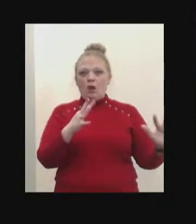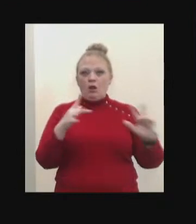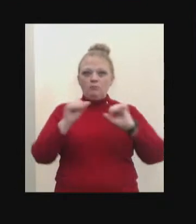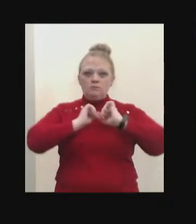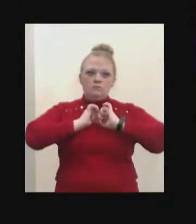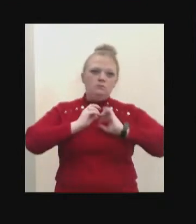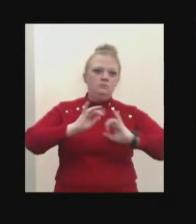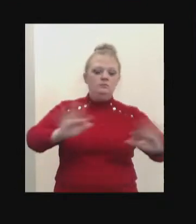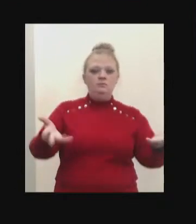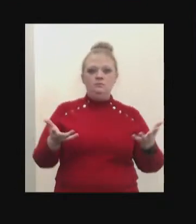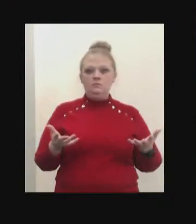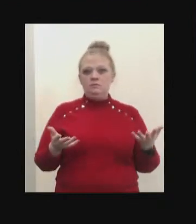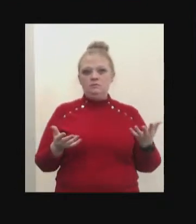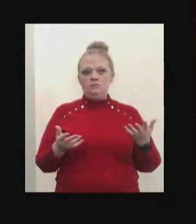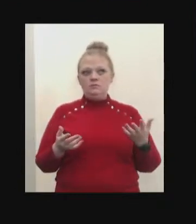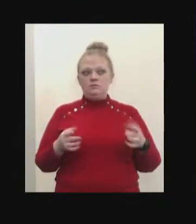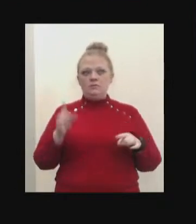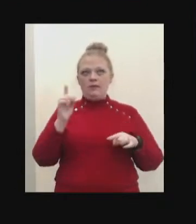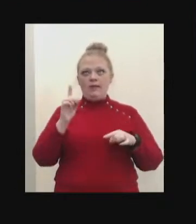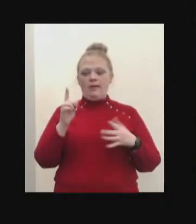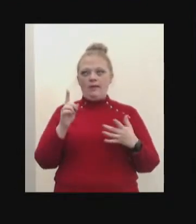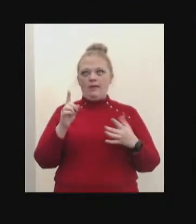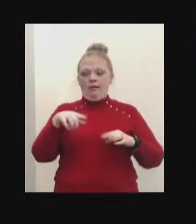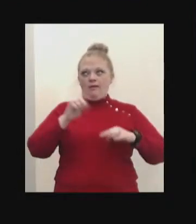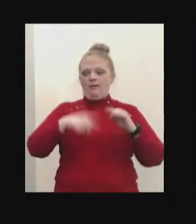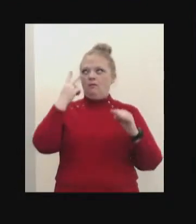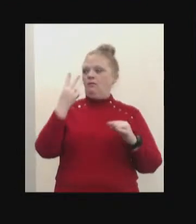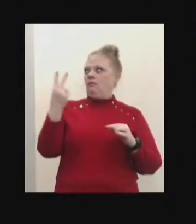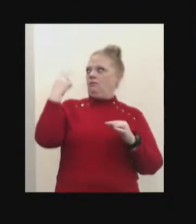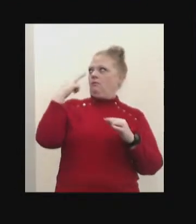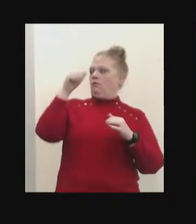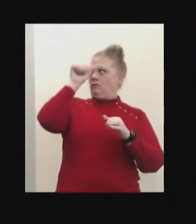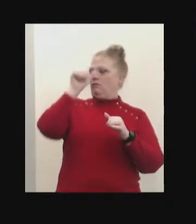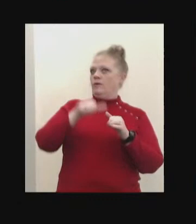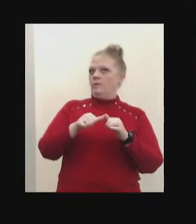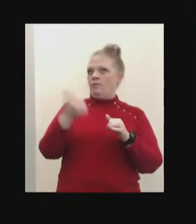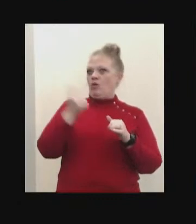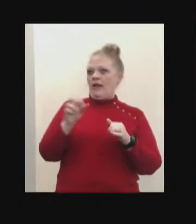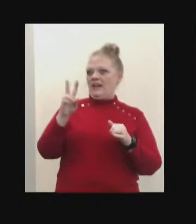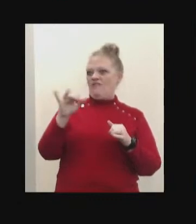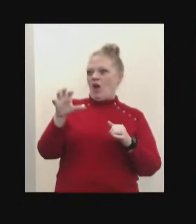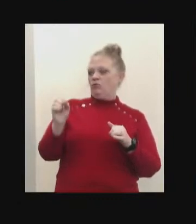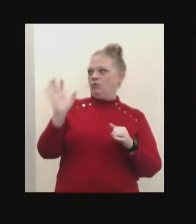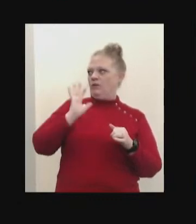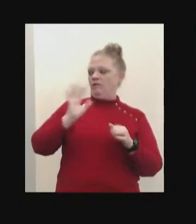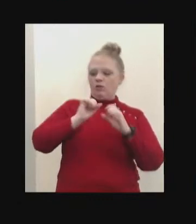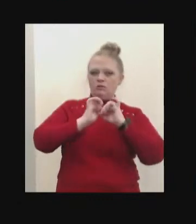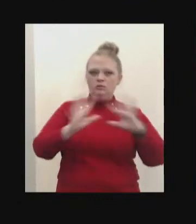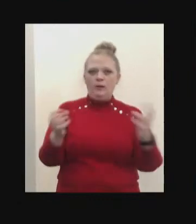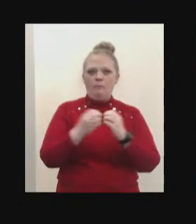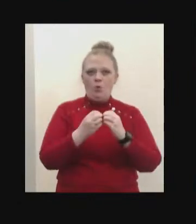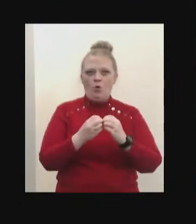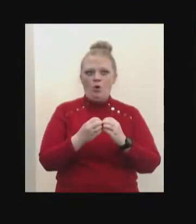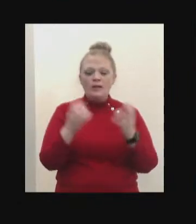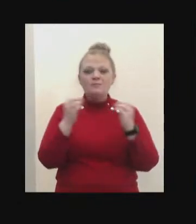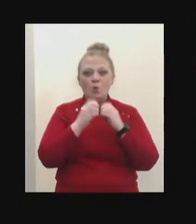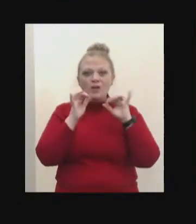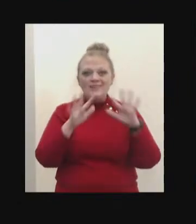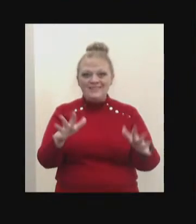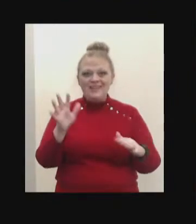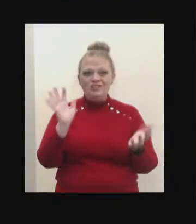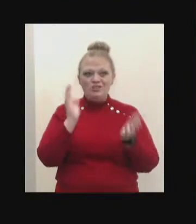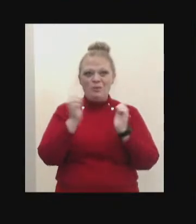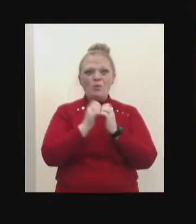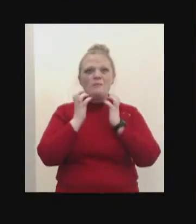I can't even remember any virus that I've seen spread so rapidly, even more contagious than measles. So we all have to be